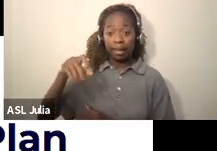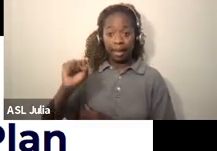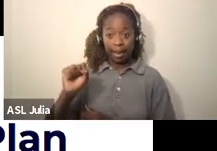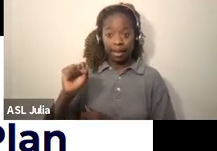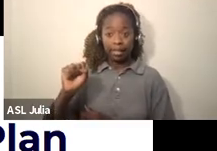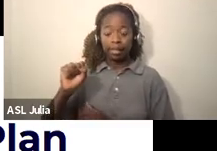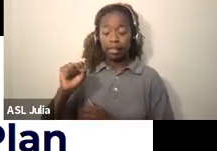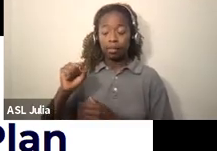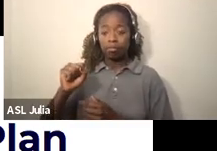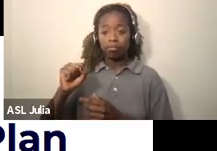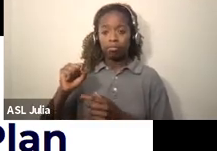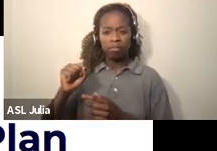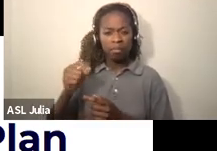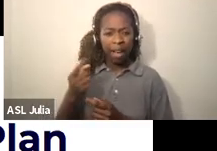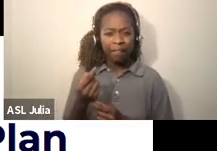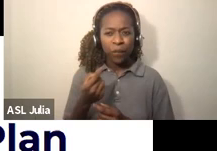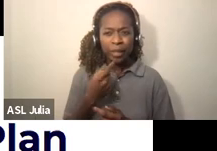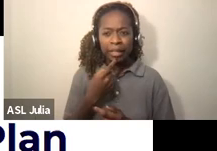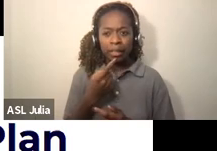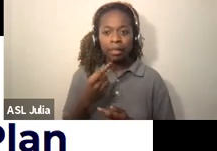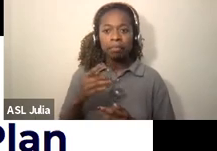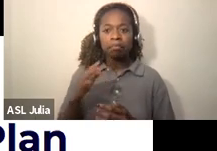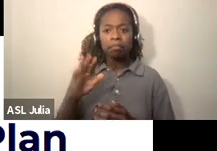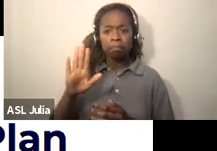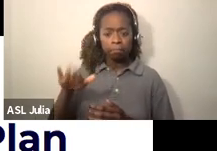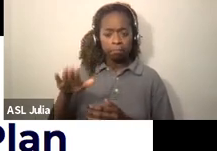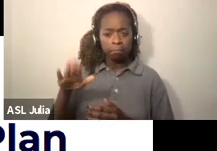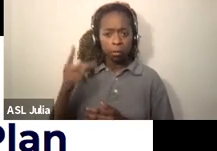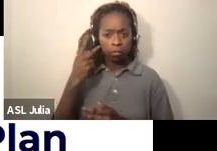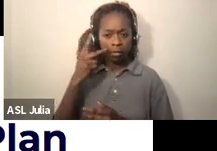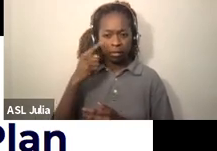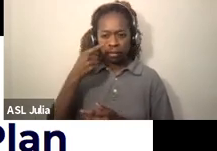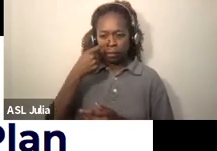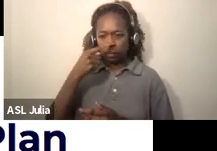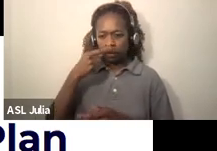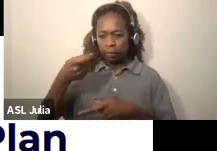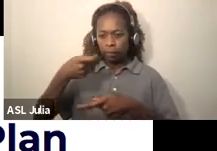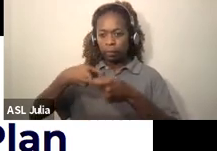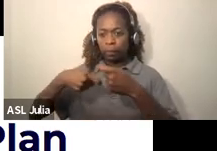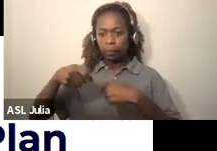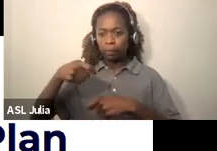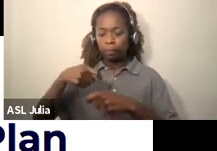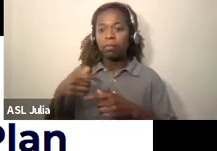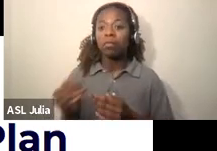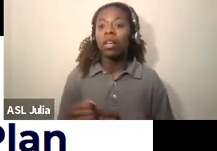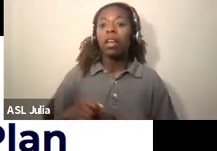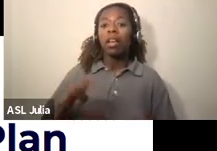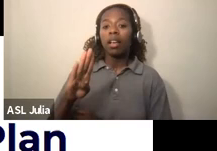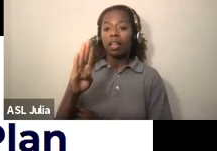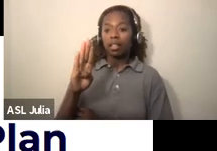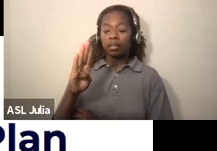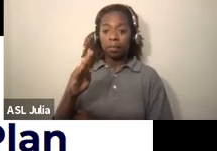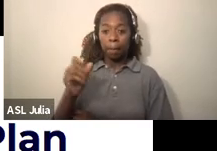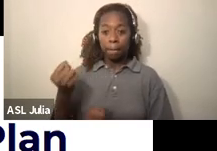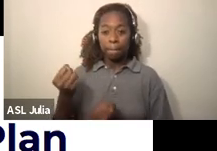visits automation is technical and detailed 25 libraries are members of the metro boston library network